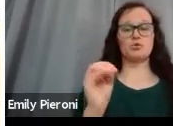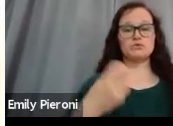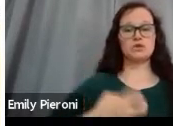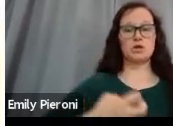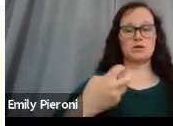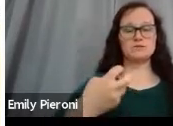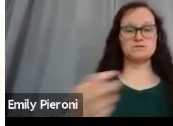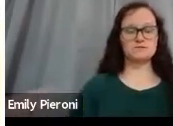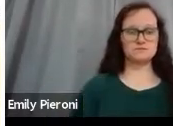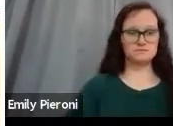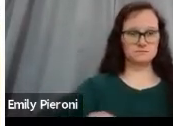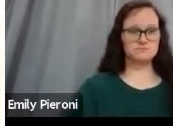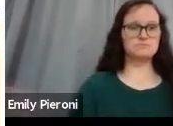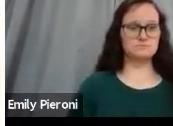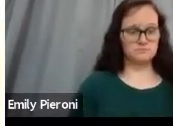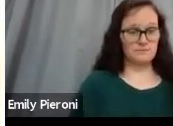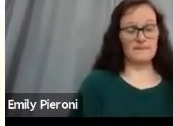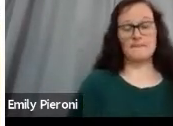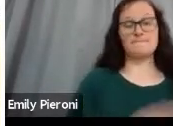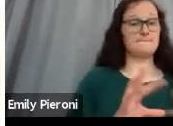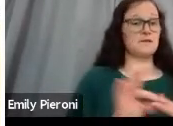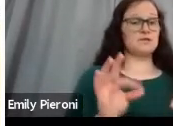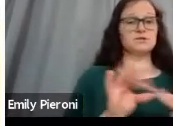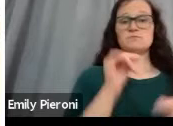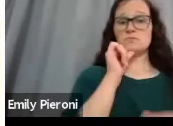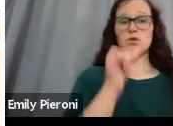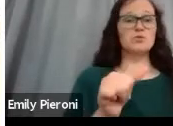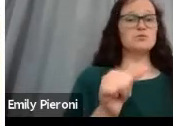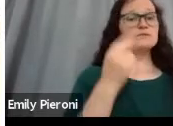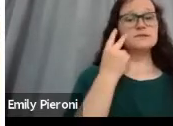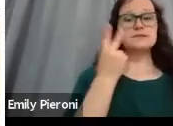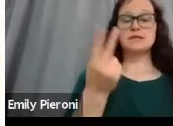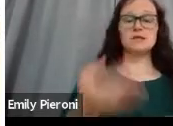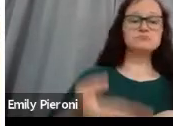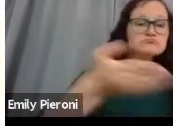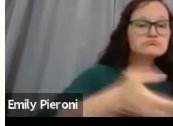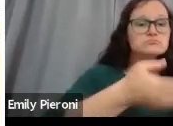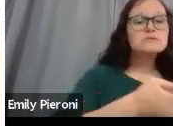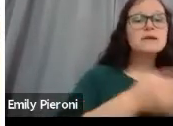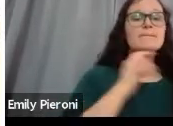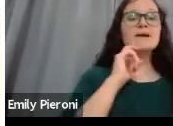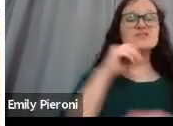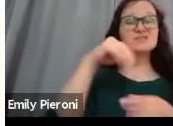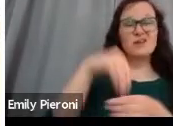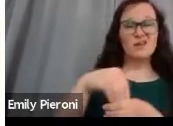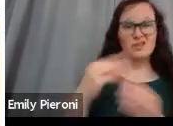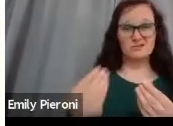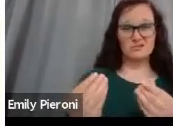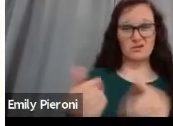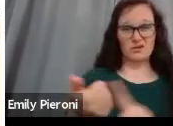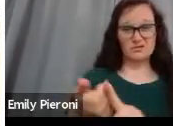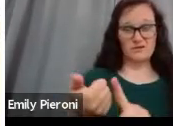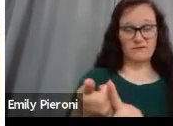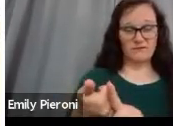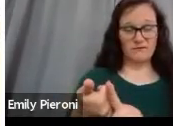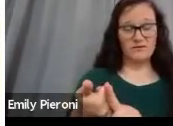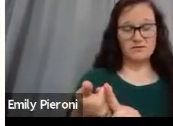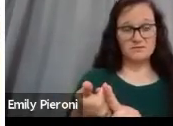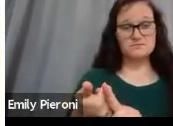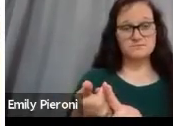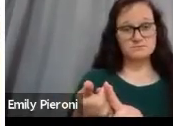As I mentioned, we did not see any increases of the heavy metals in the soils. The SPAD